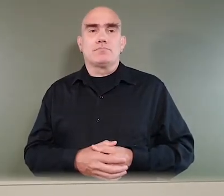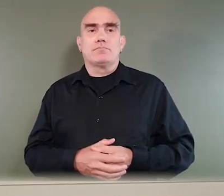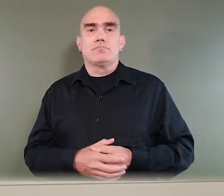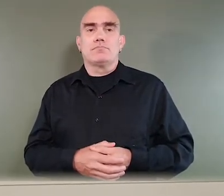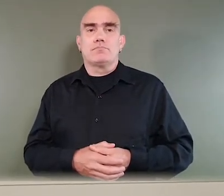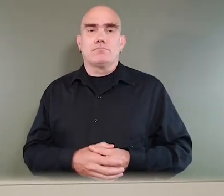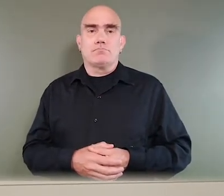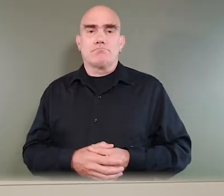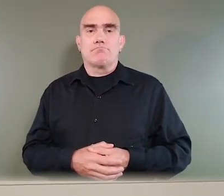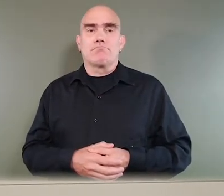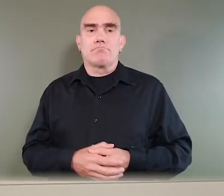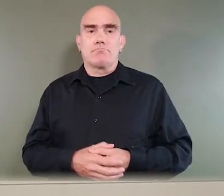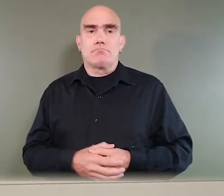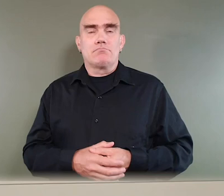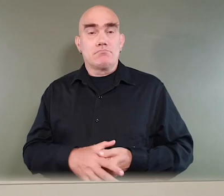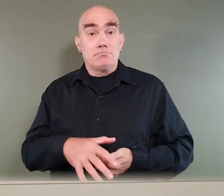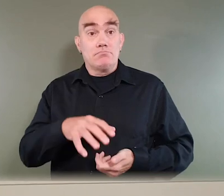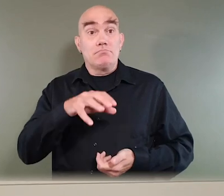Breathe in